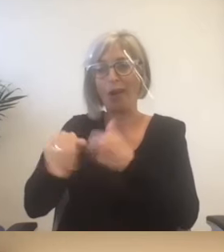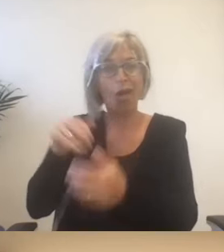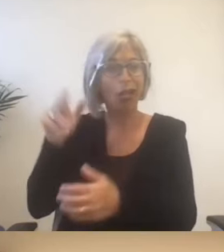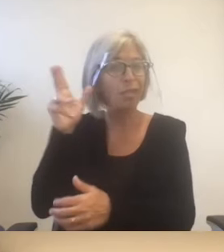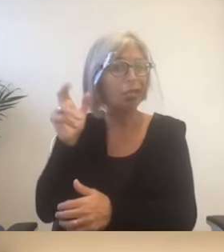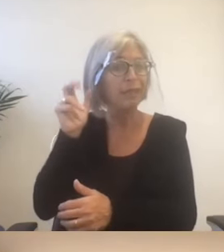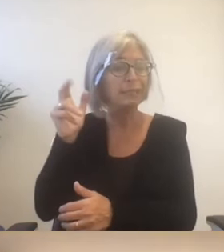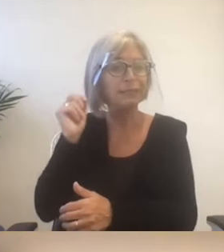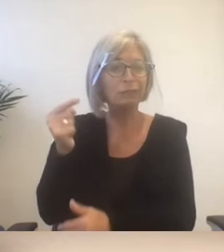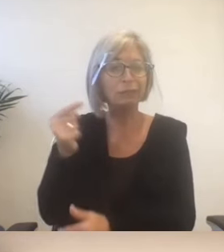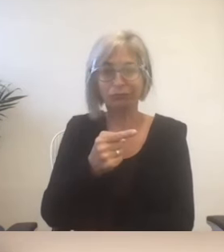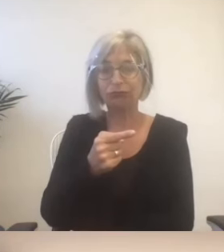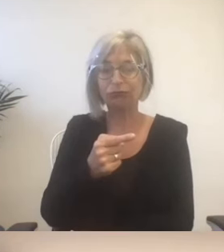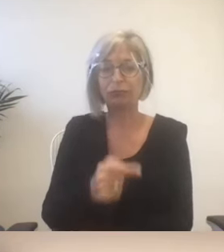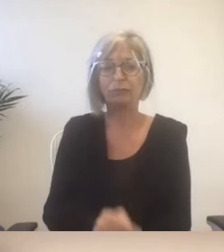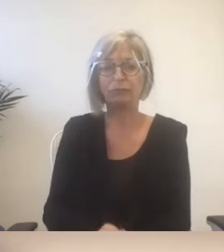to.